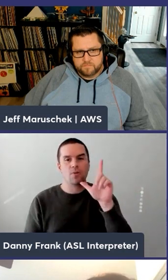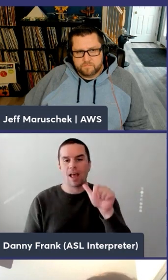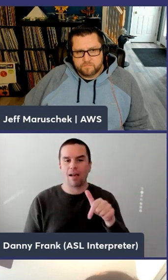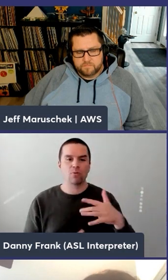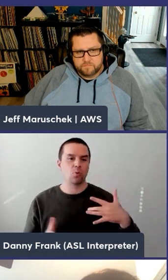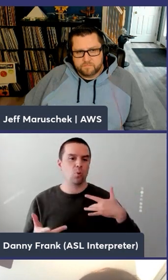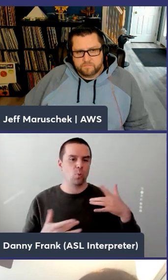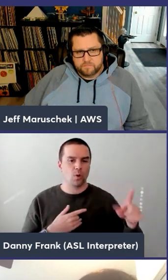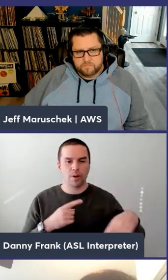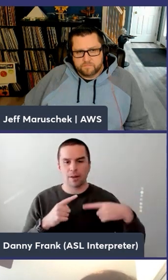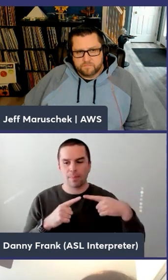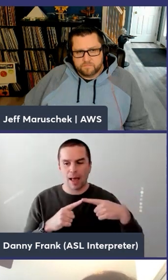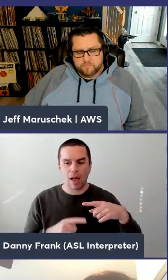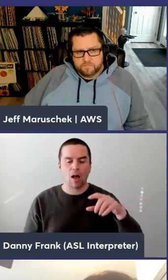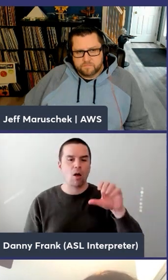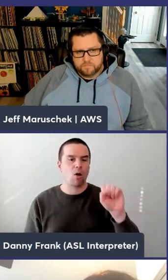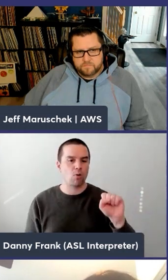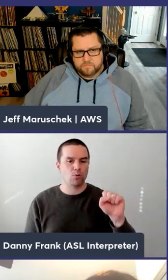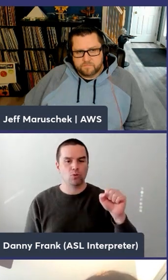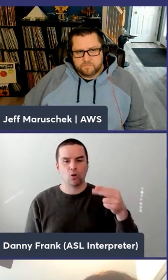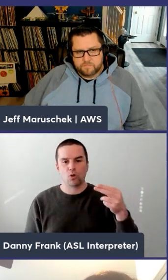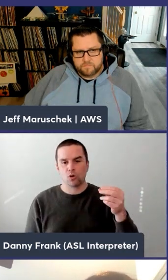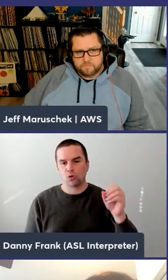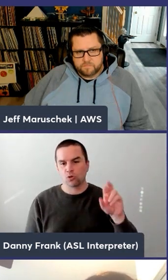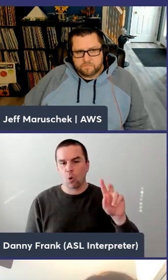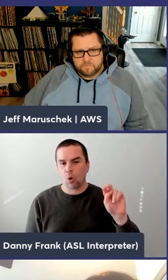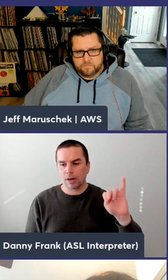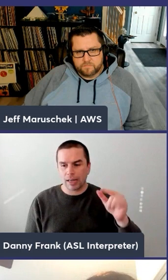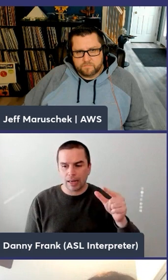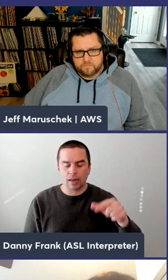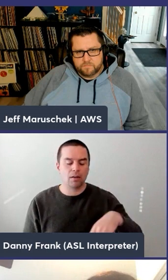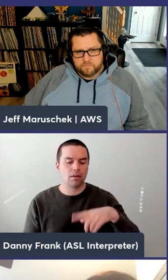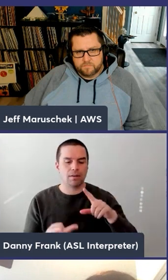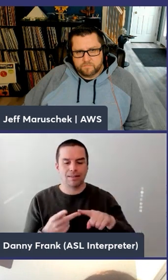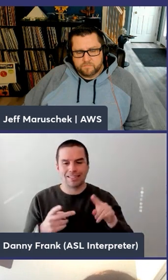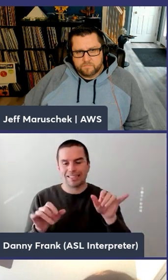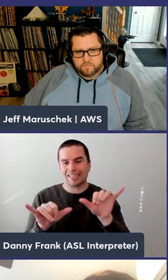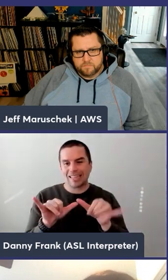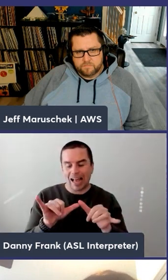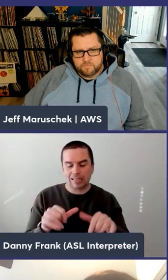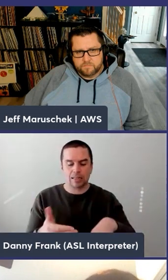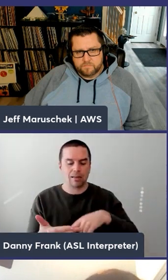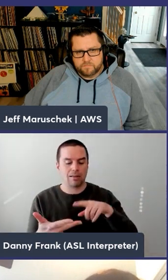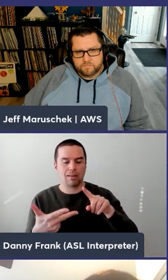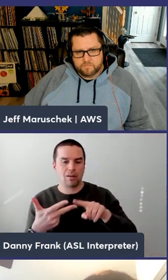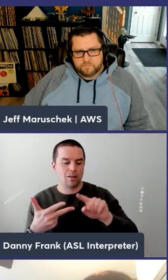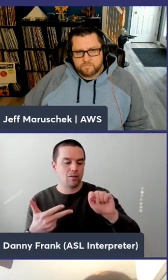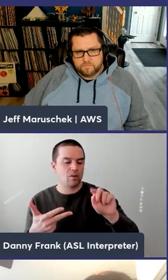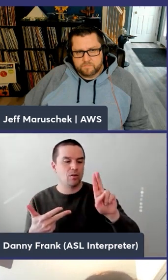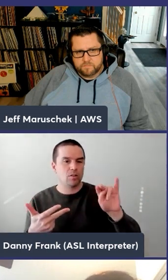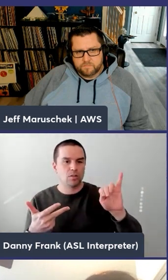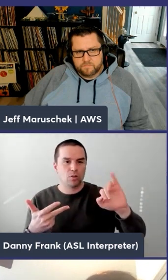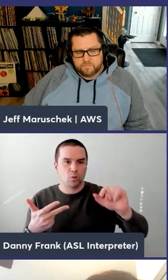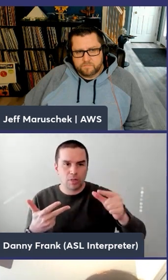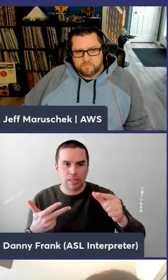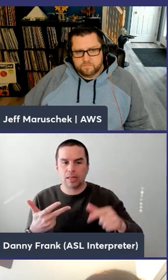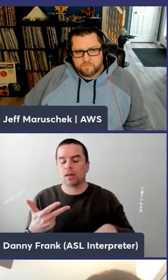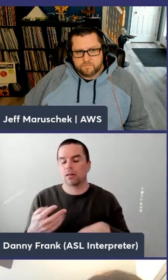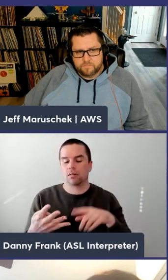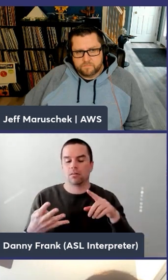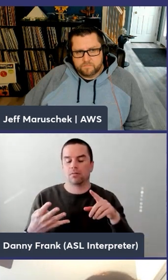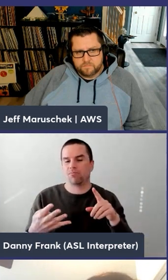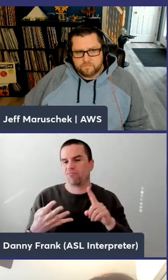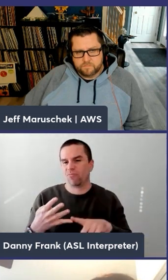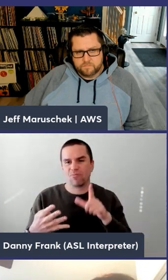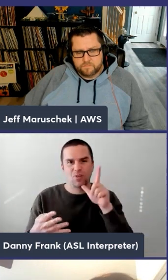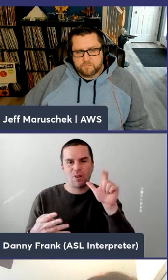don't have to worry about sizing, you don't have to worry about tuning, right? And you don't have to, for example, you don't have to really monitor the